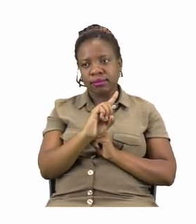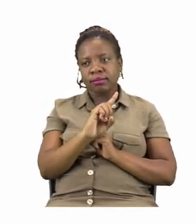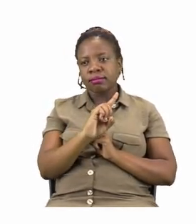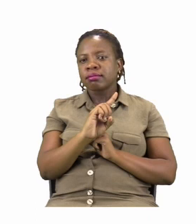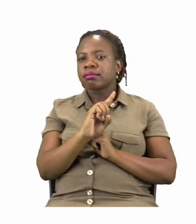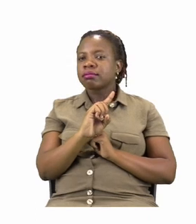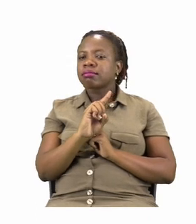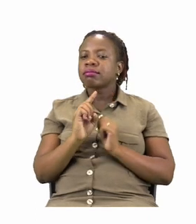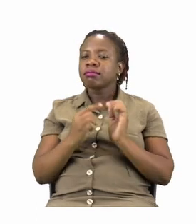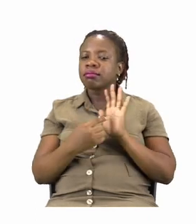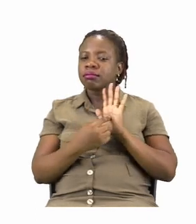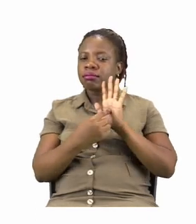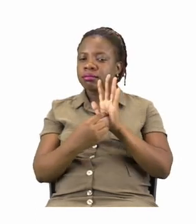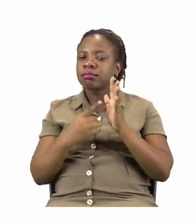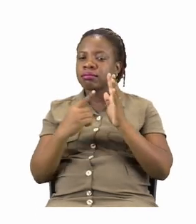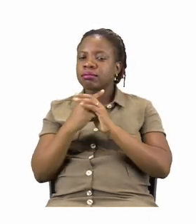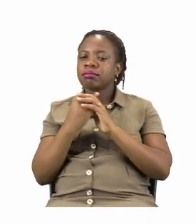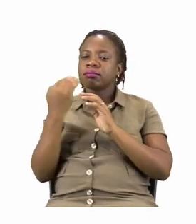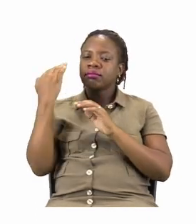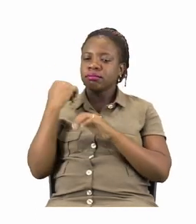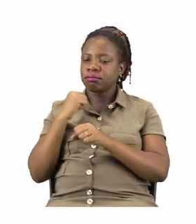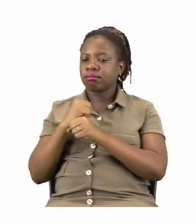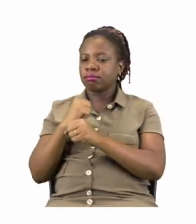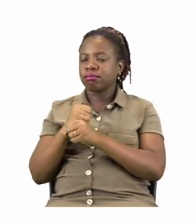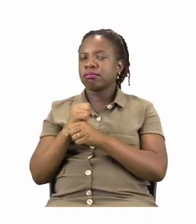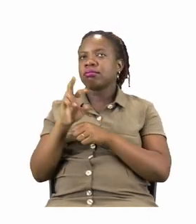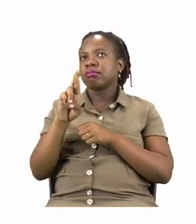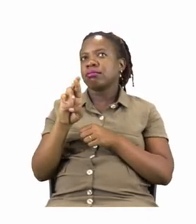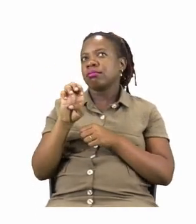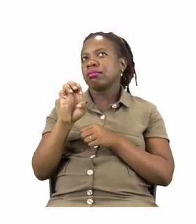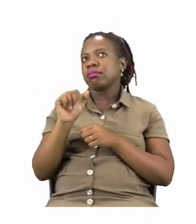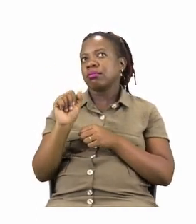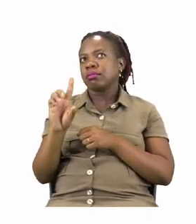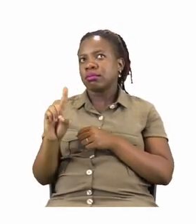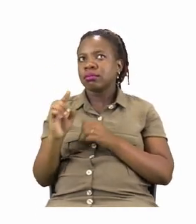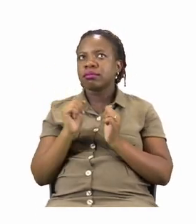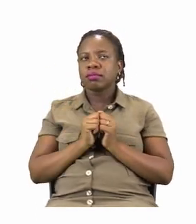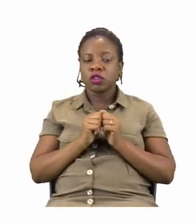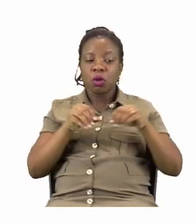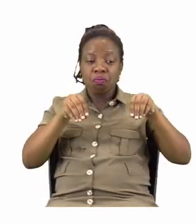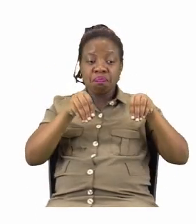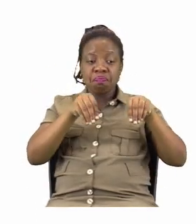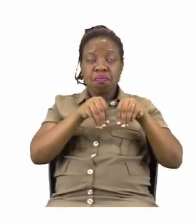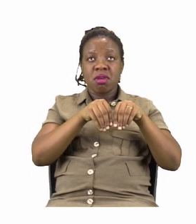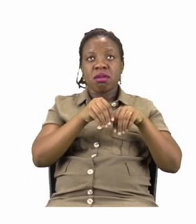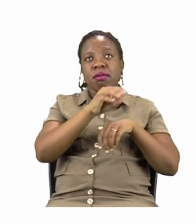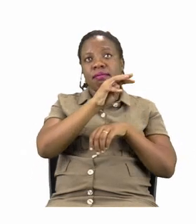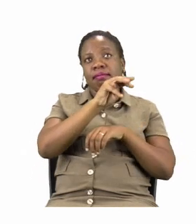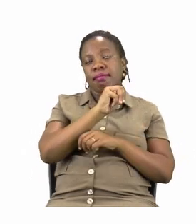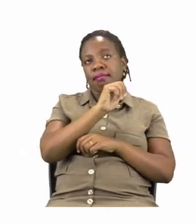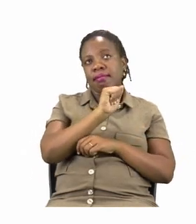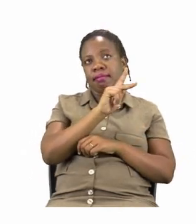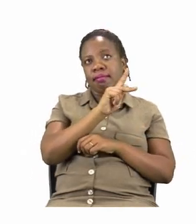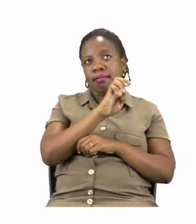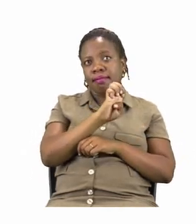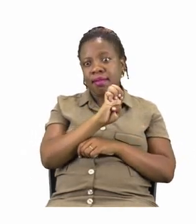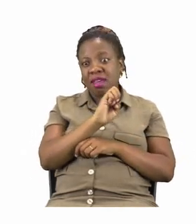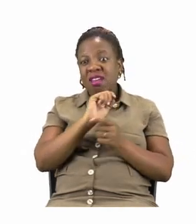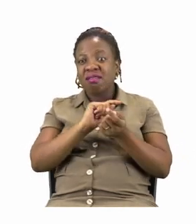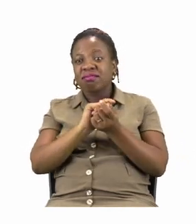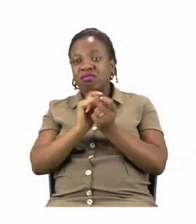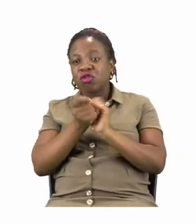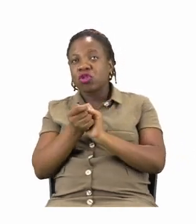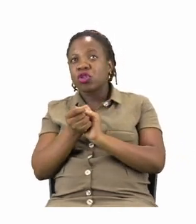in the past tense. Make is made.